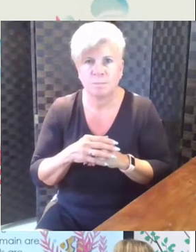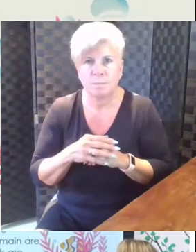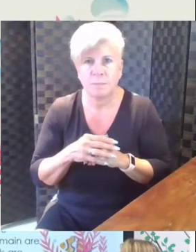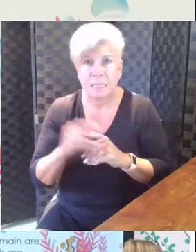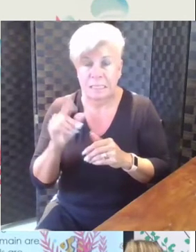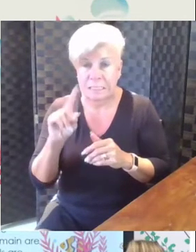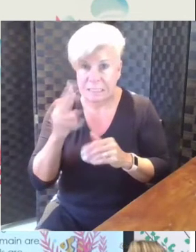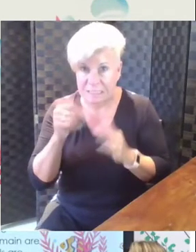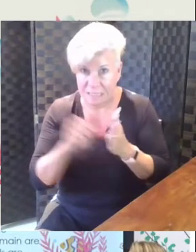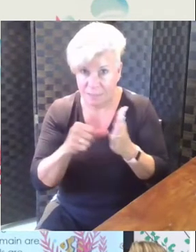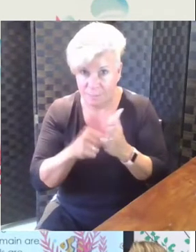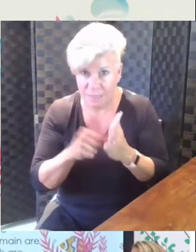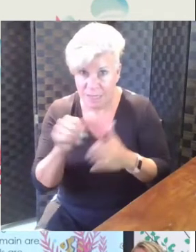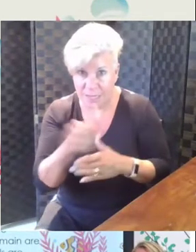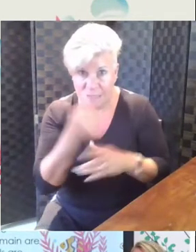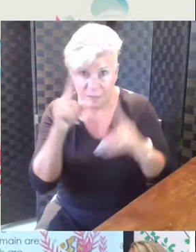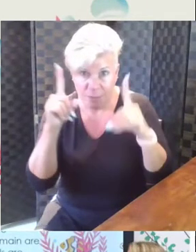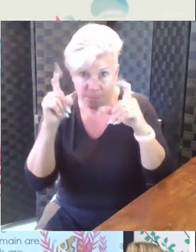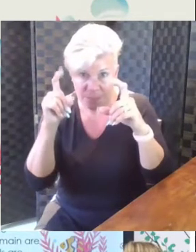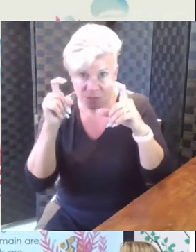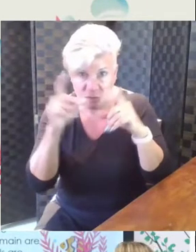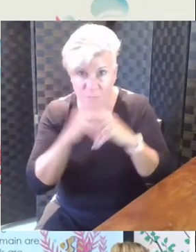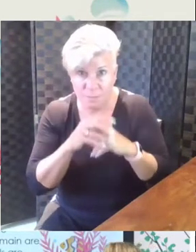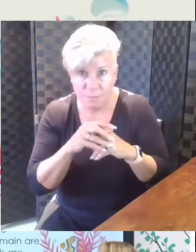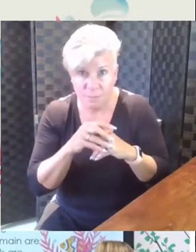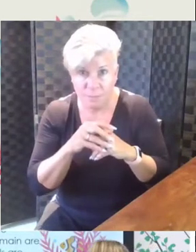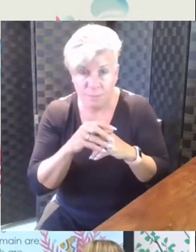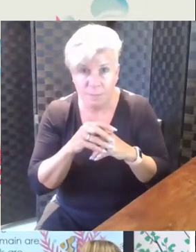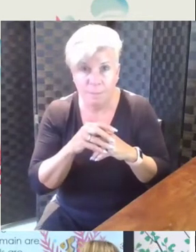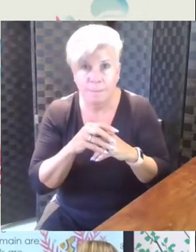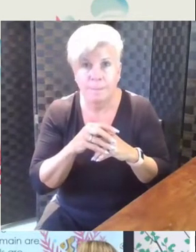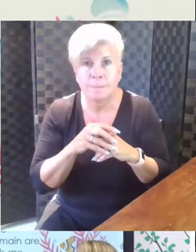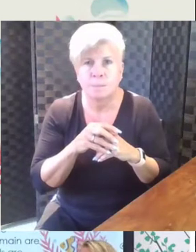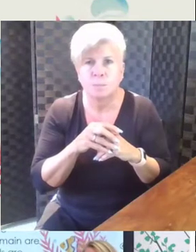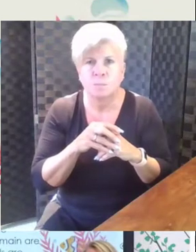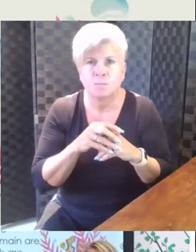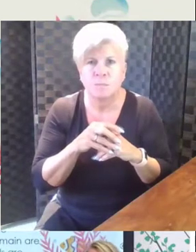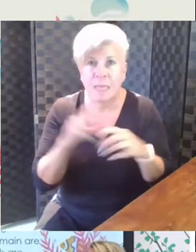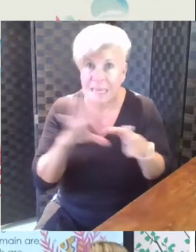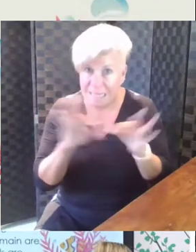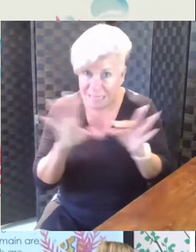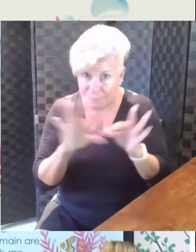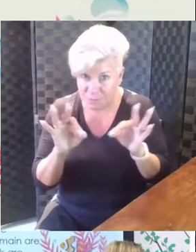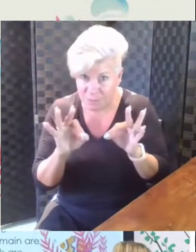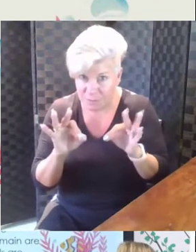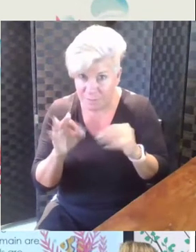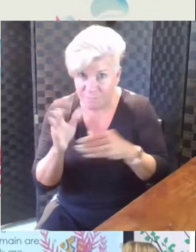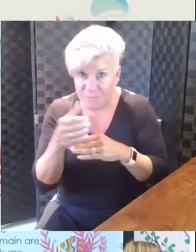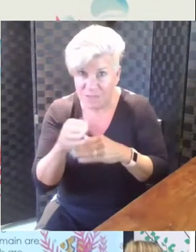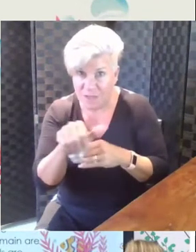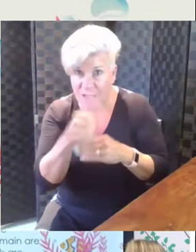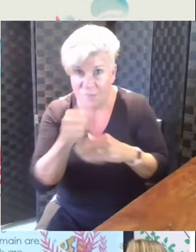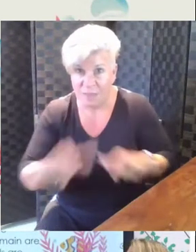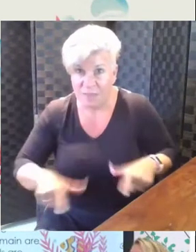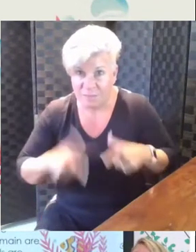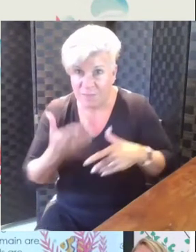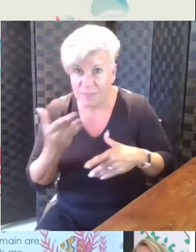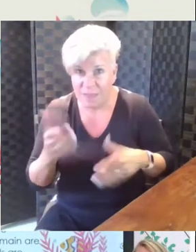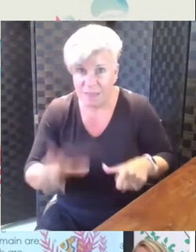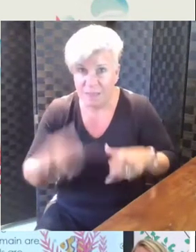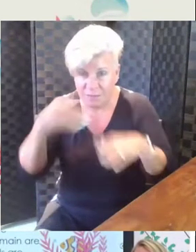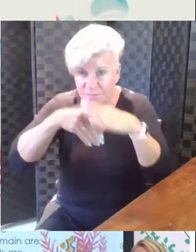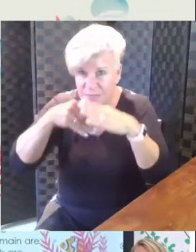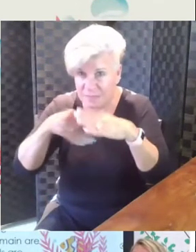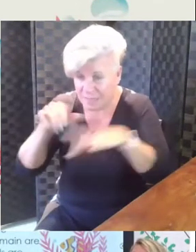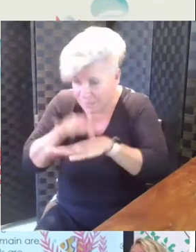And then on the second page, there was another picture, another photograph, and a caption. Fish and other living things live within a